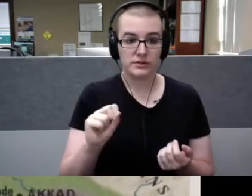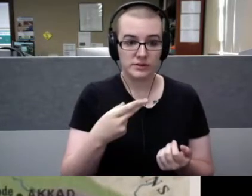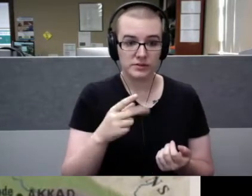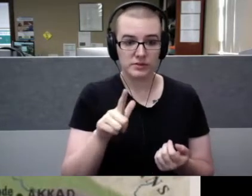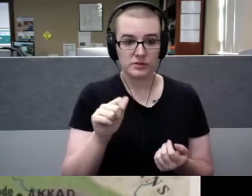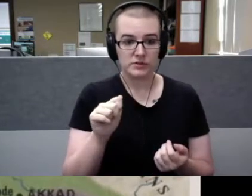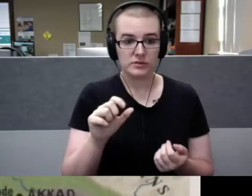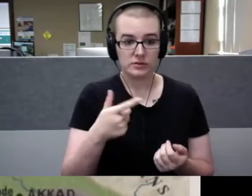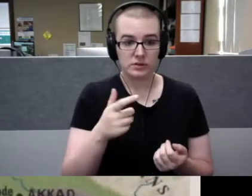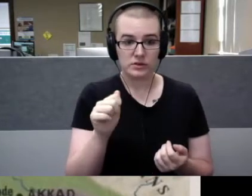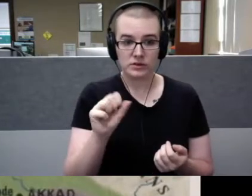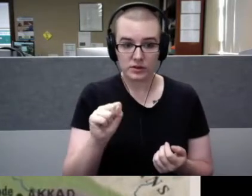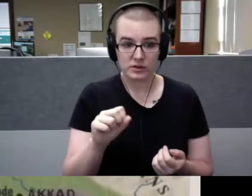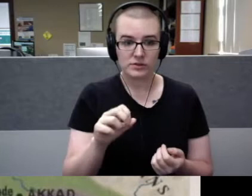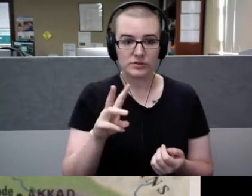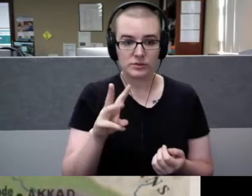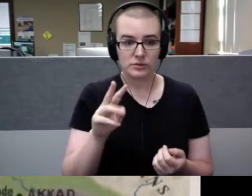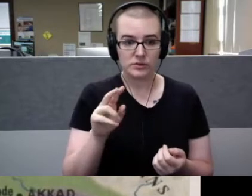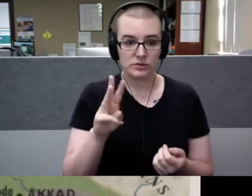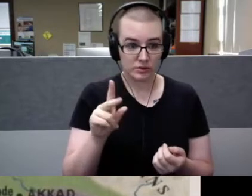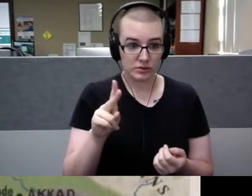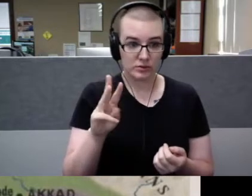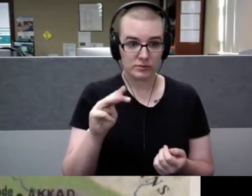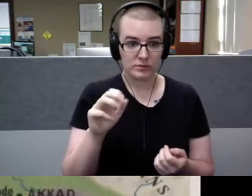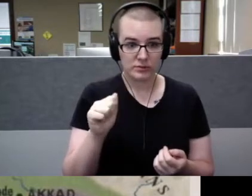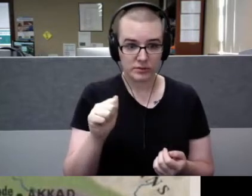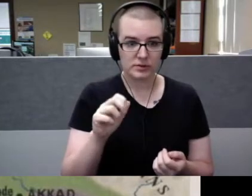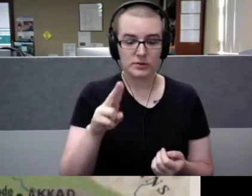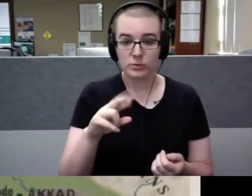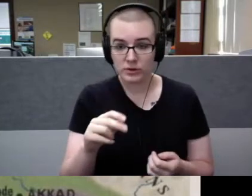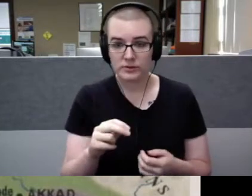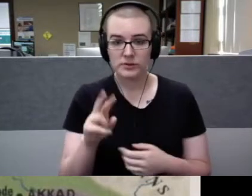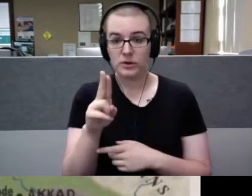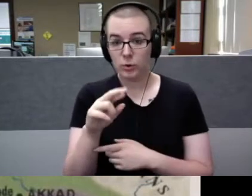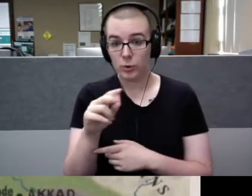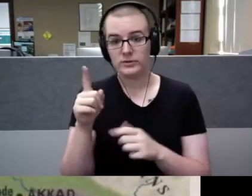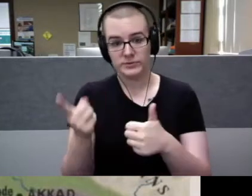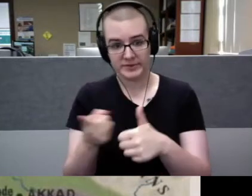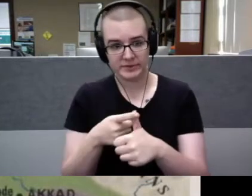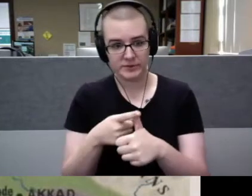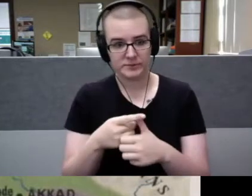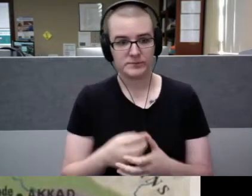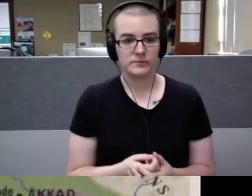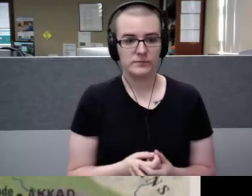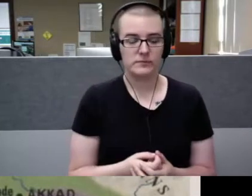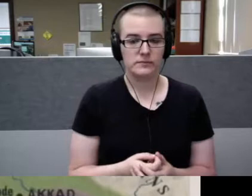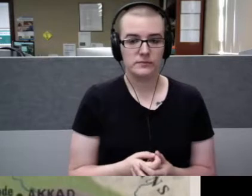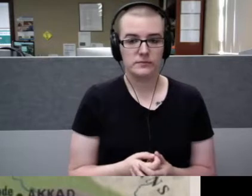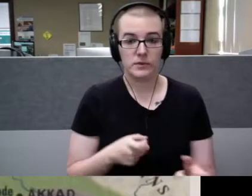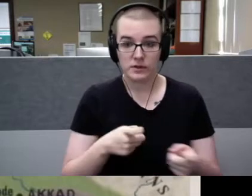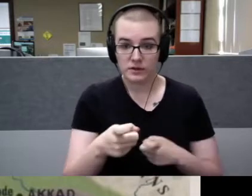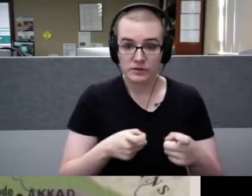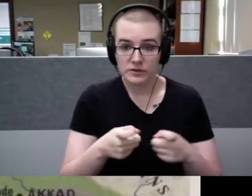the largest of these early civilization cities. Now, these cities are going to be controlled by temple